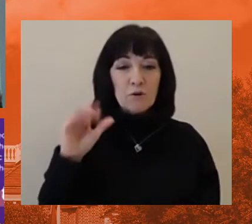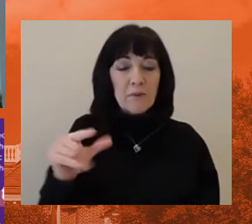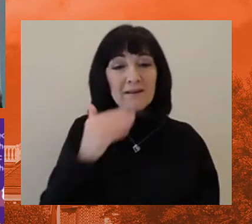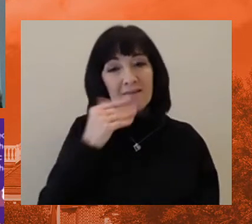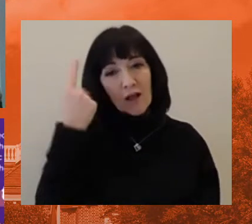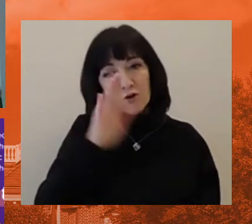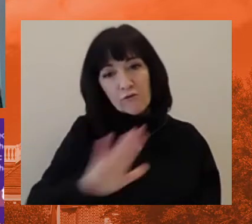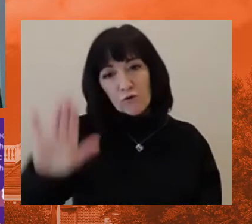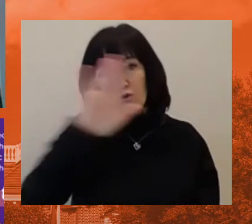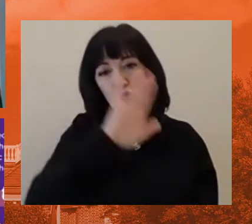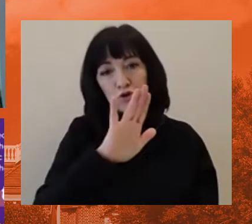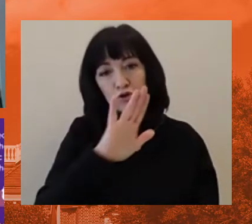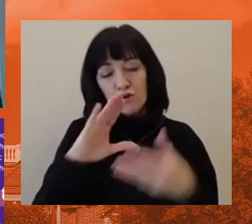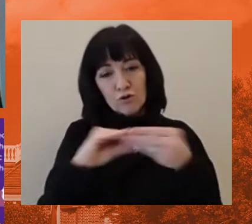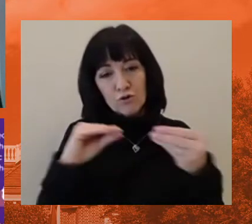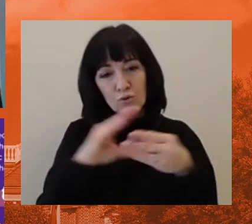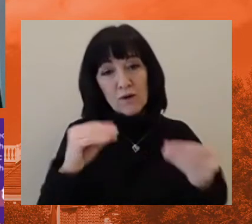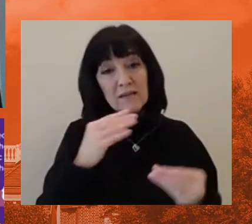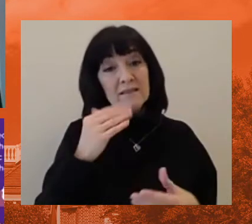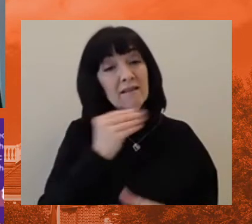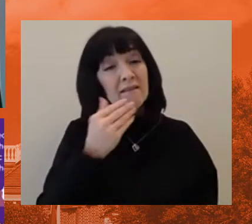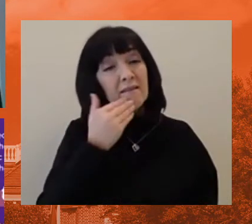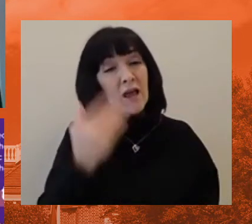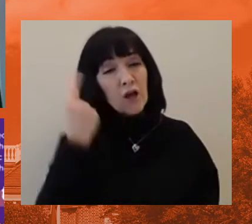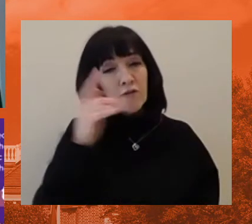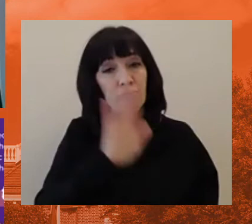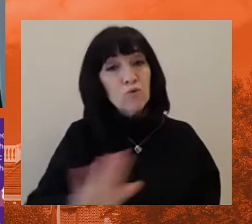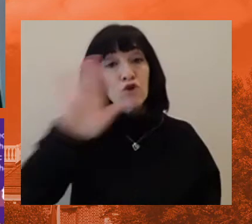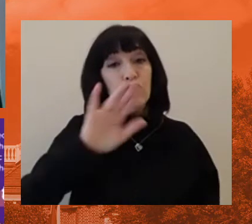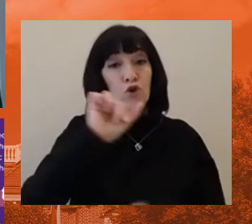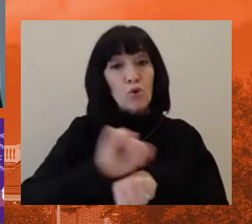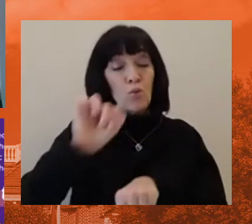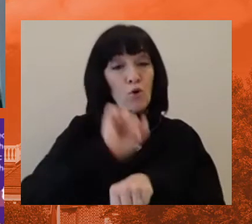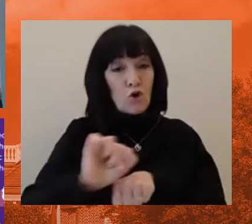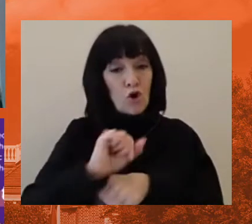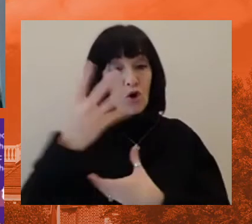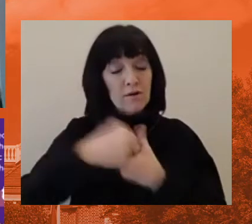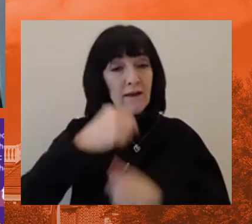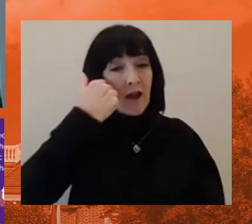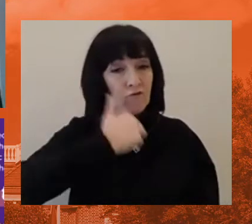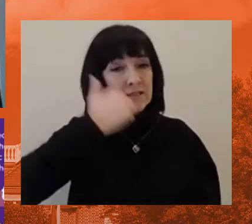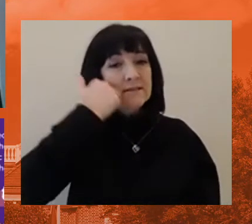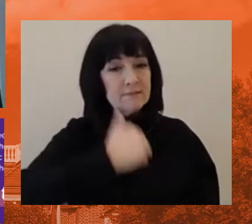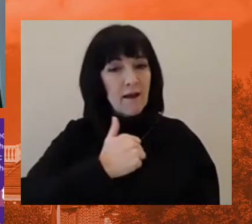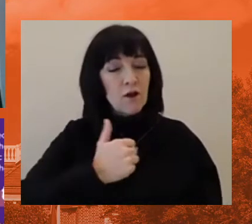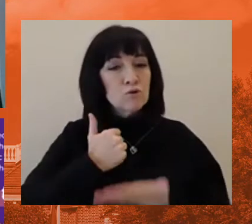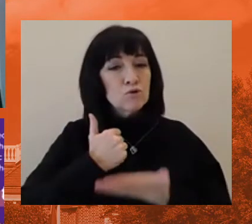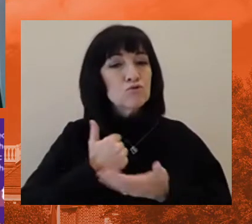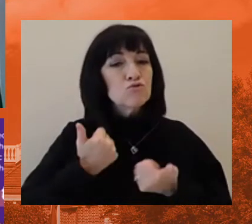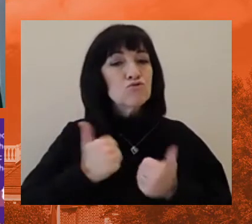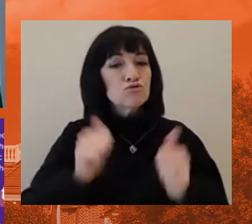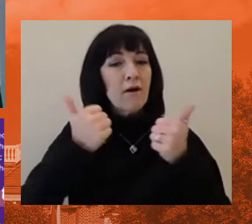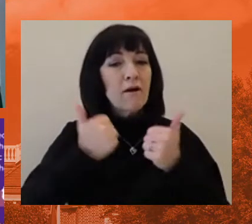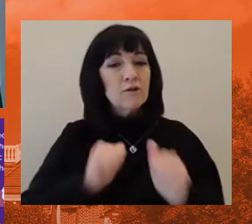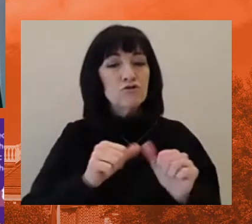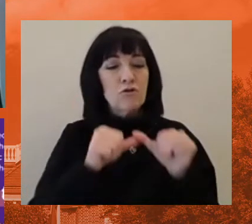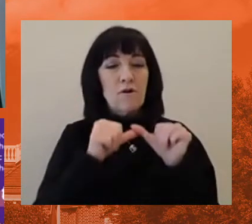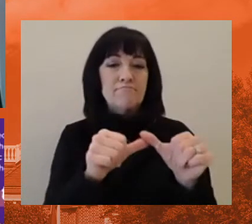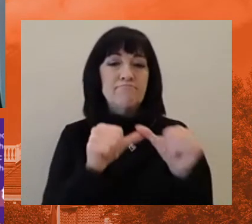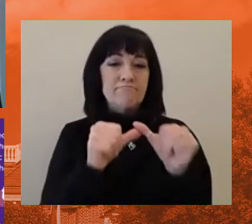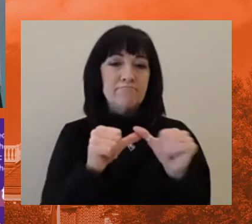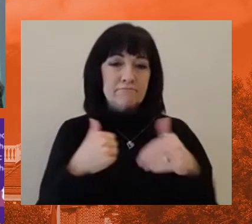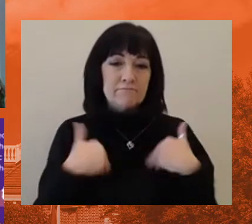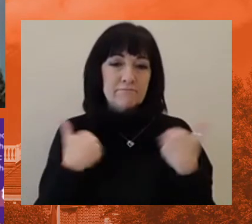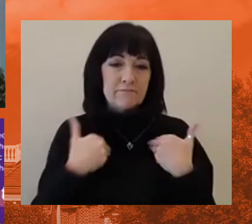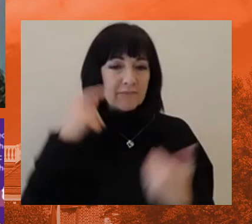today, and thank you for the work that all of you do every day to keep teens safe. I am so grateful